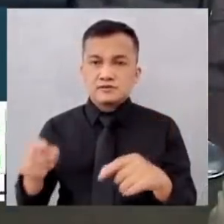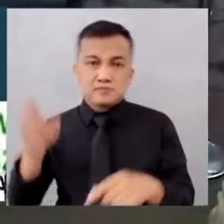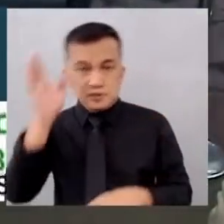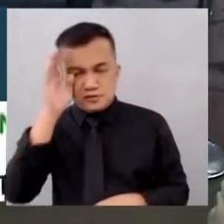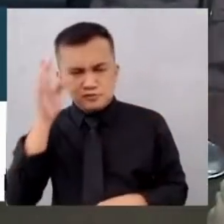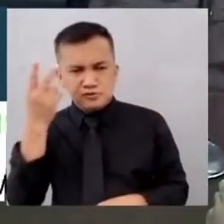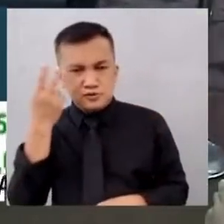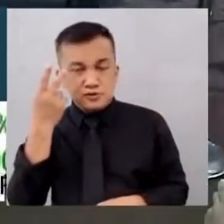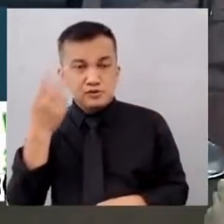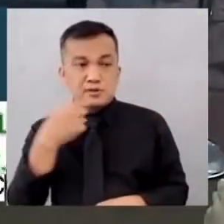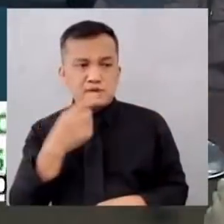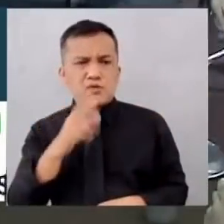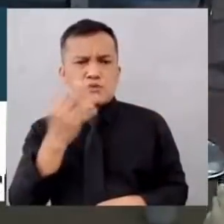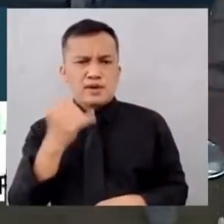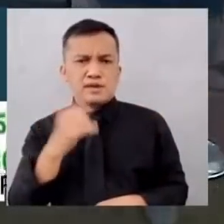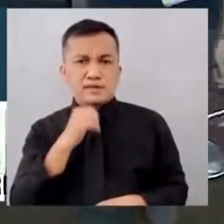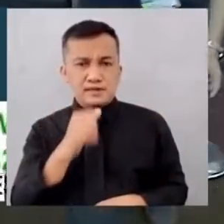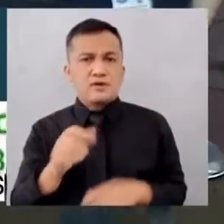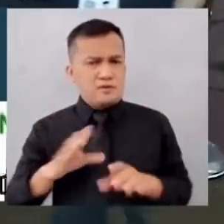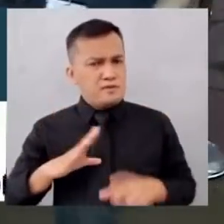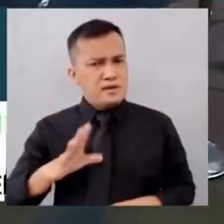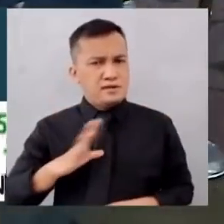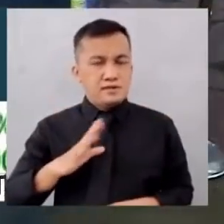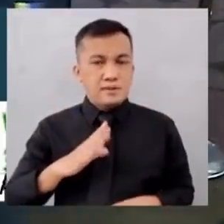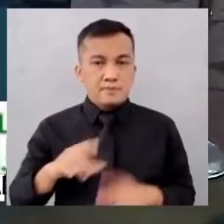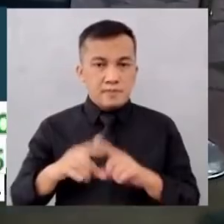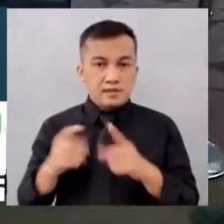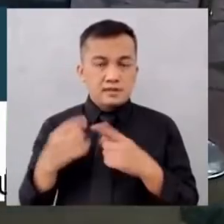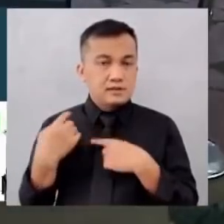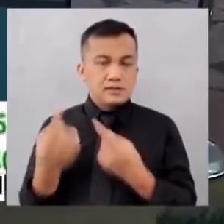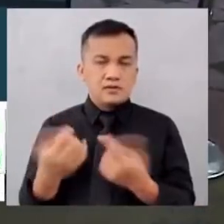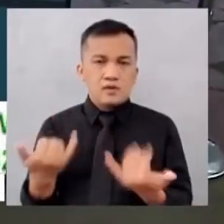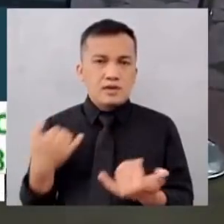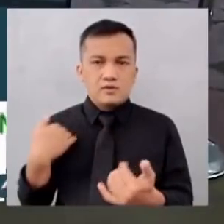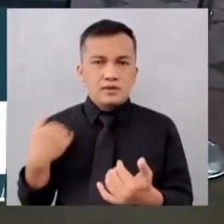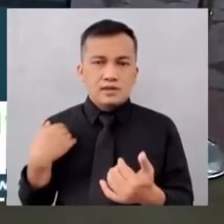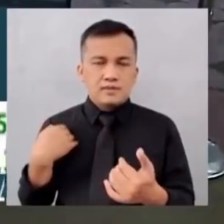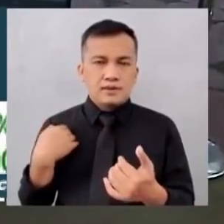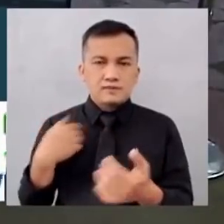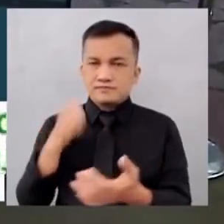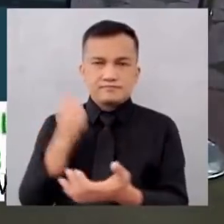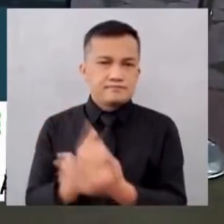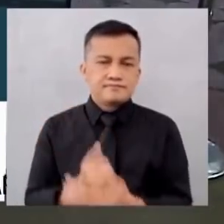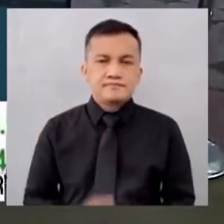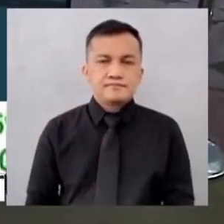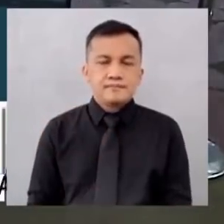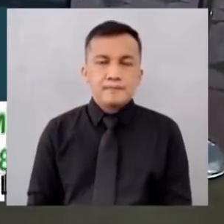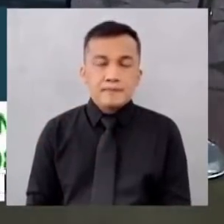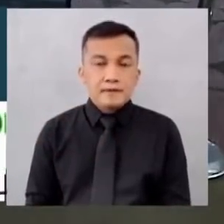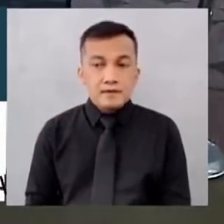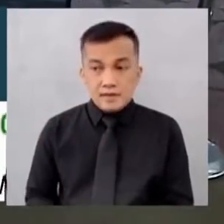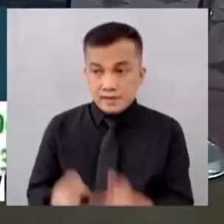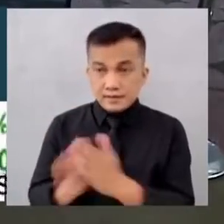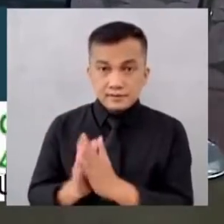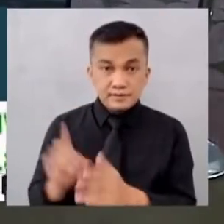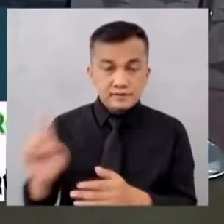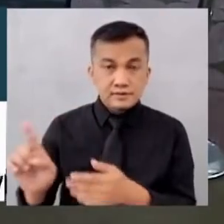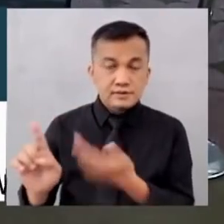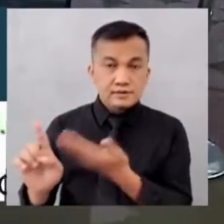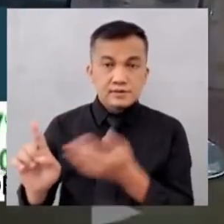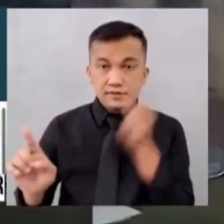is still open, but as of now no deal has been sealed. Also asked why a Sara Duterte